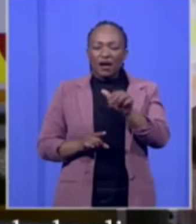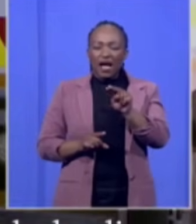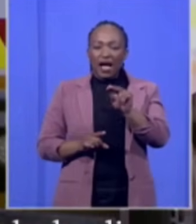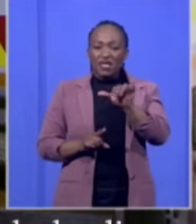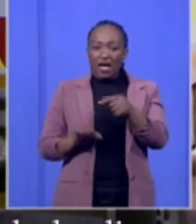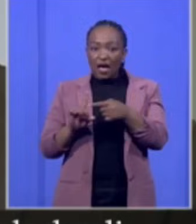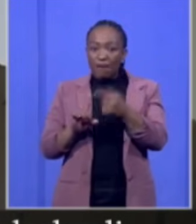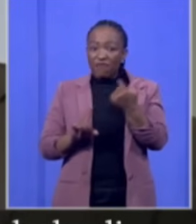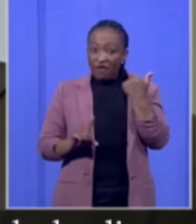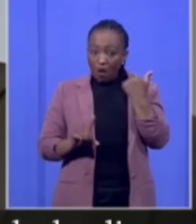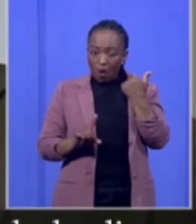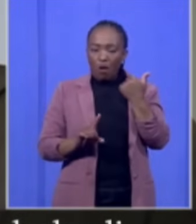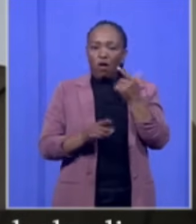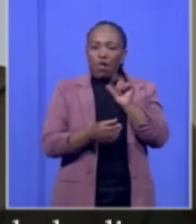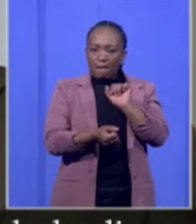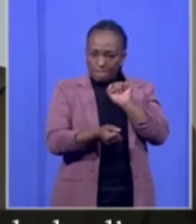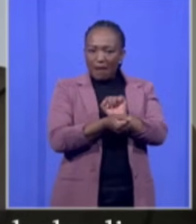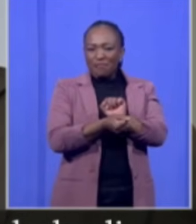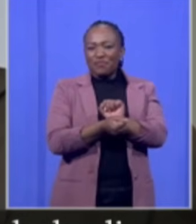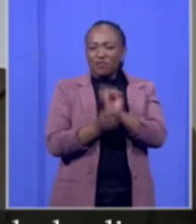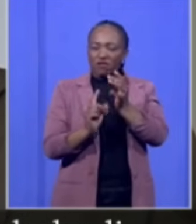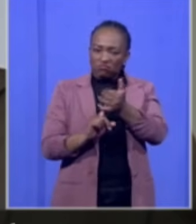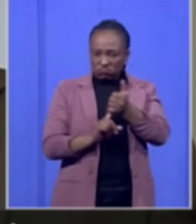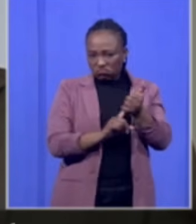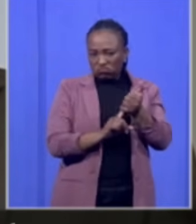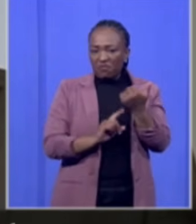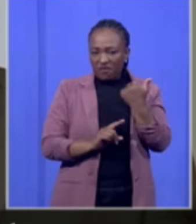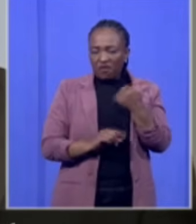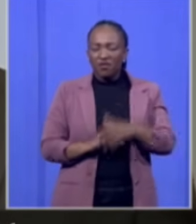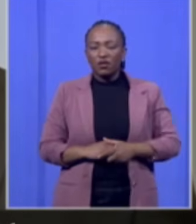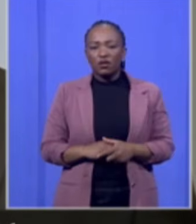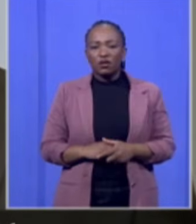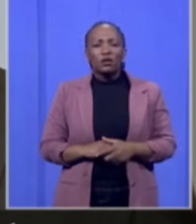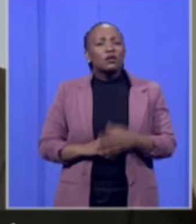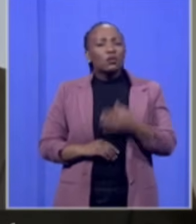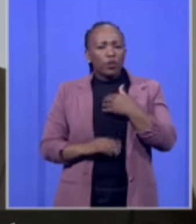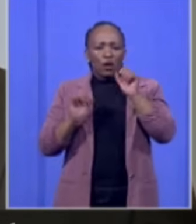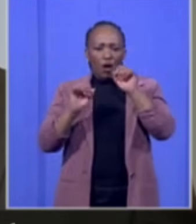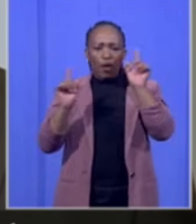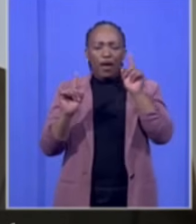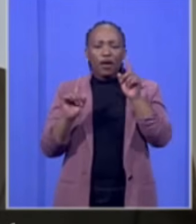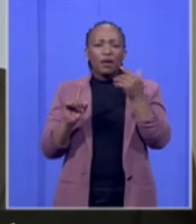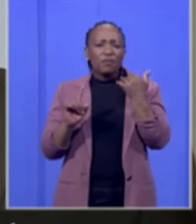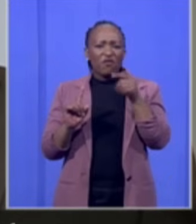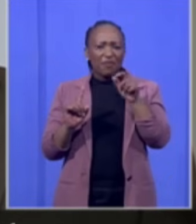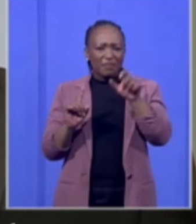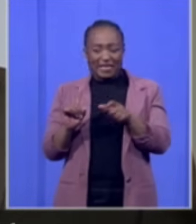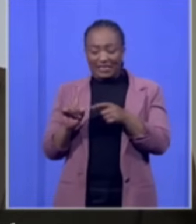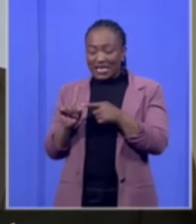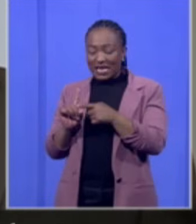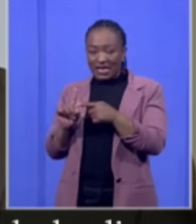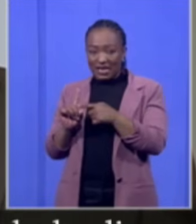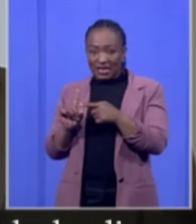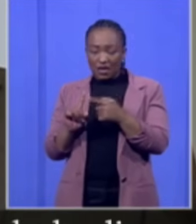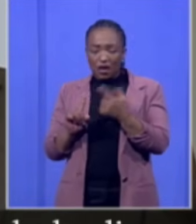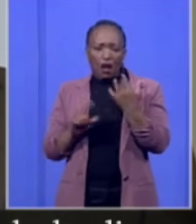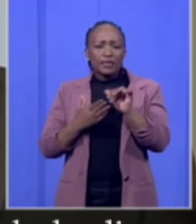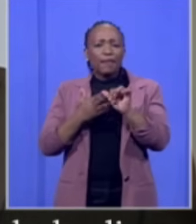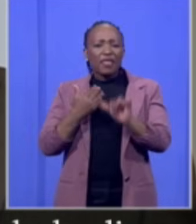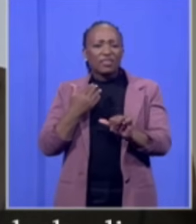tlatlapo. We are aware that this fellow or this criminal was arrested earlier this last